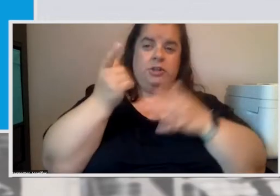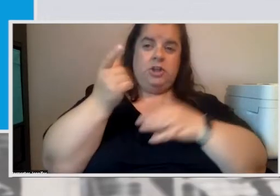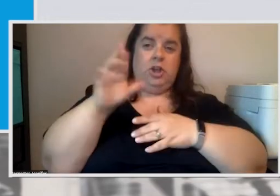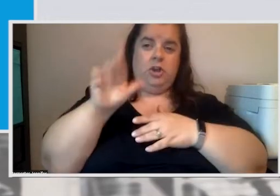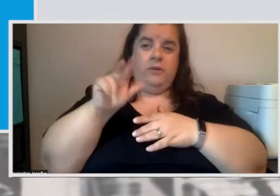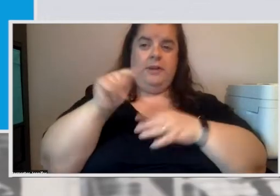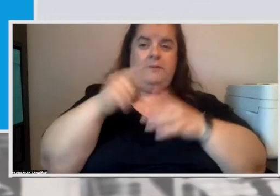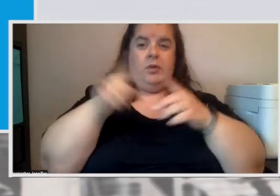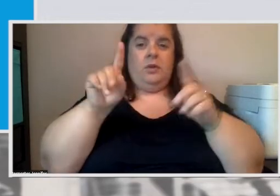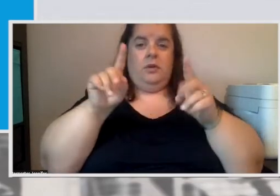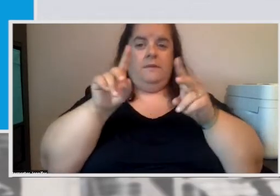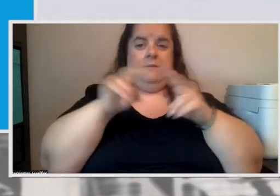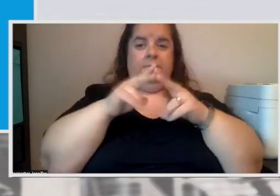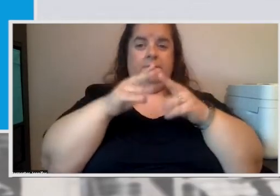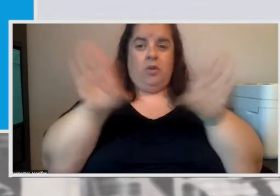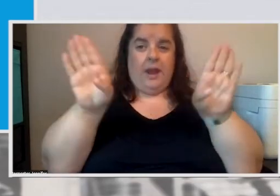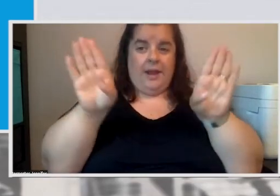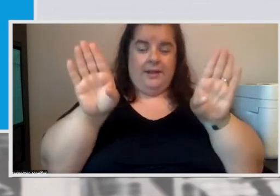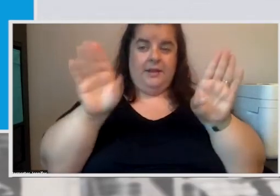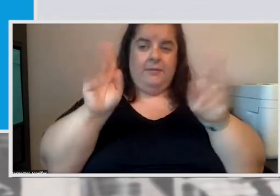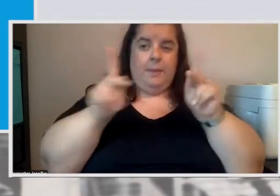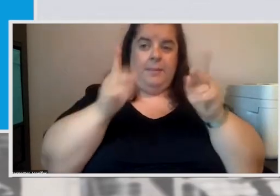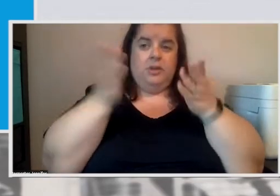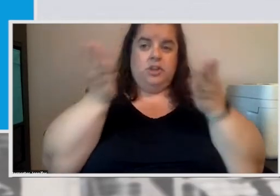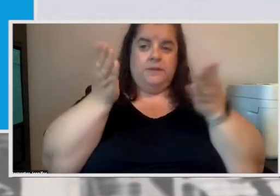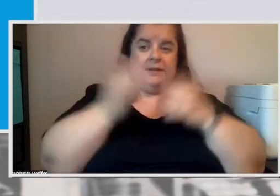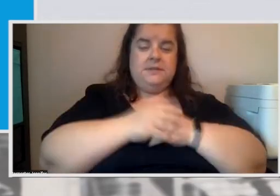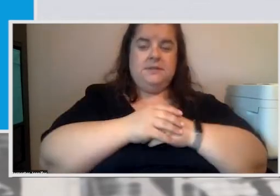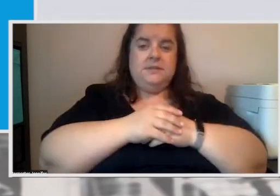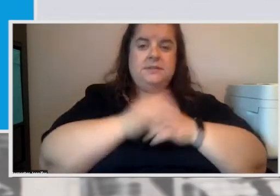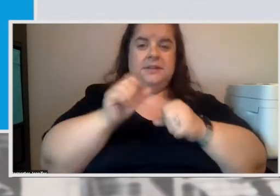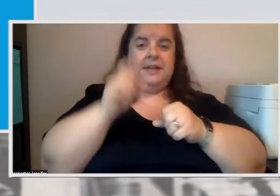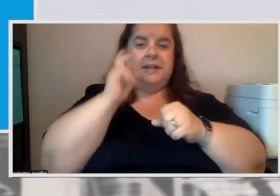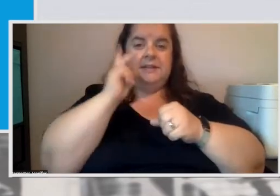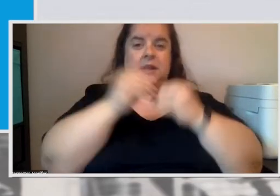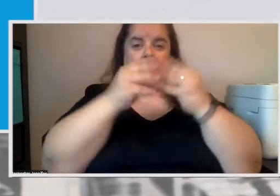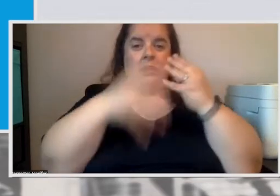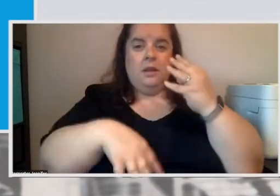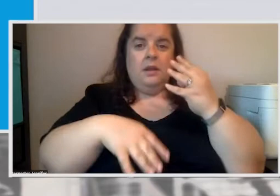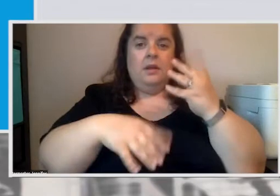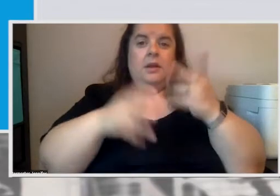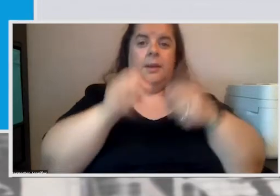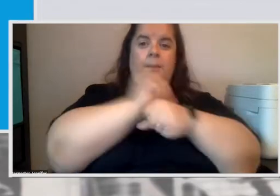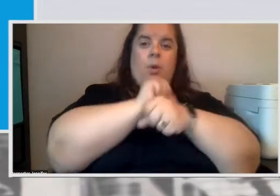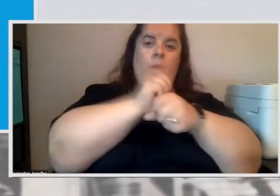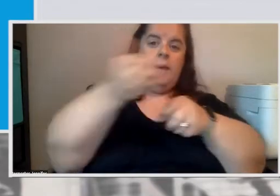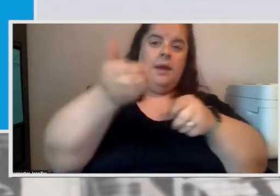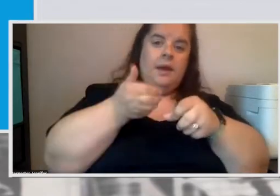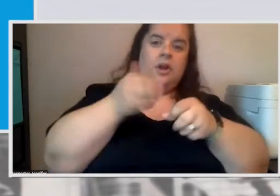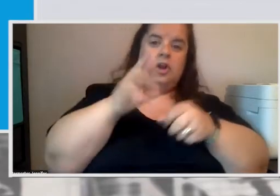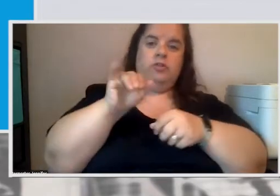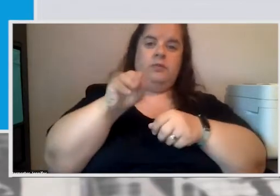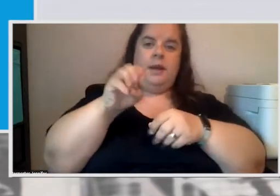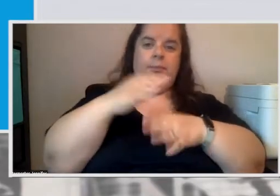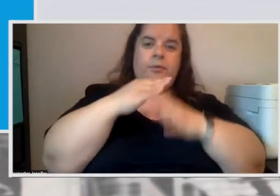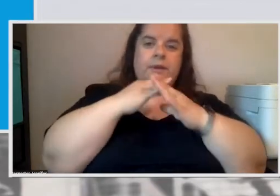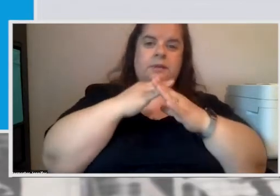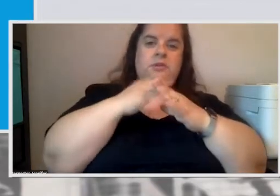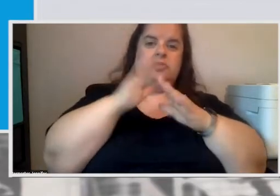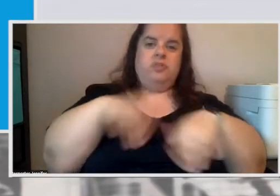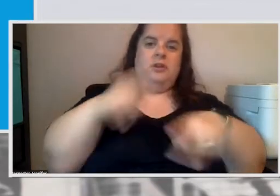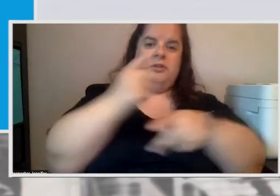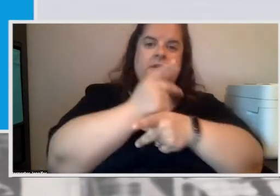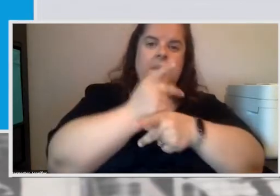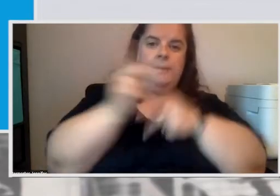service activities. And you can see quite a long list, employment services, crime prevention and public safety,